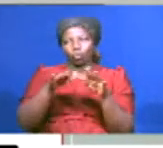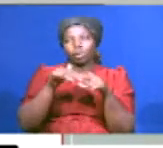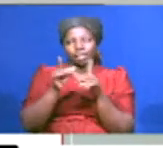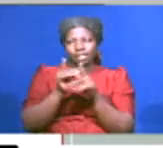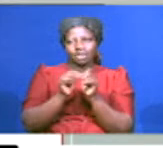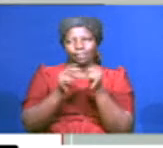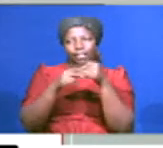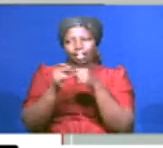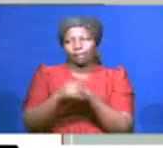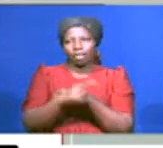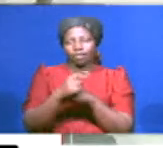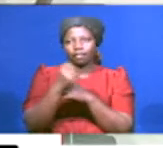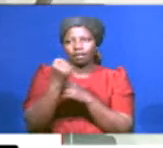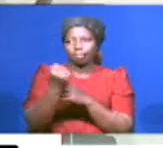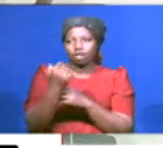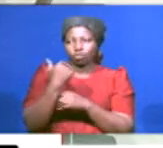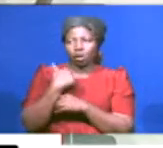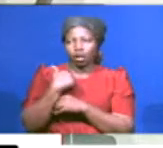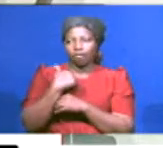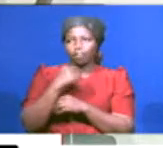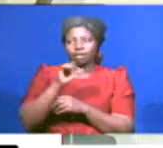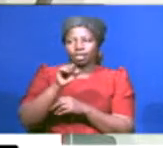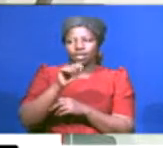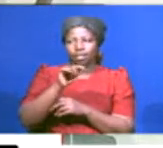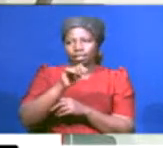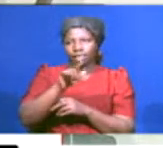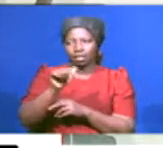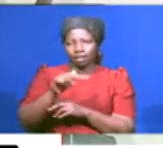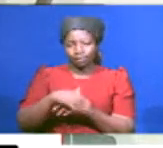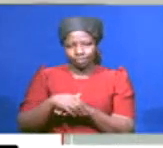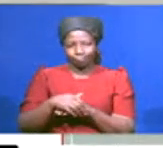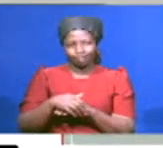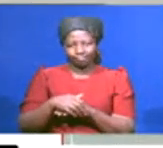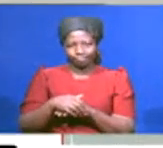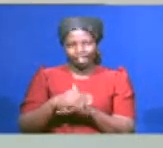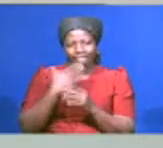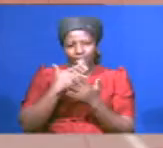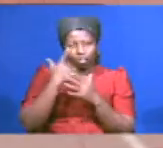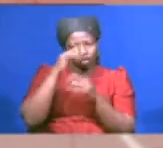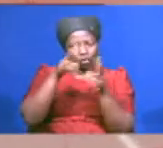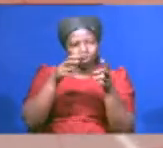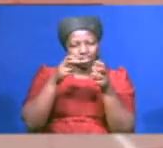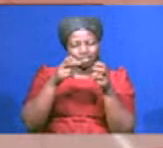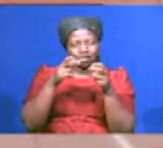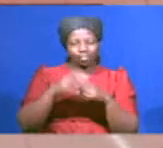have Stella on high rotation. Thank you for watching. I am Fayaz Qureshi.